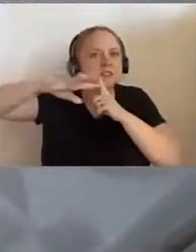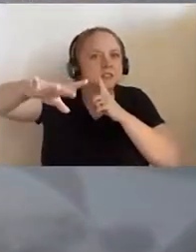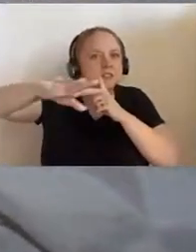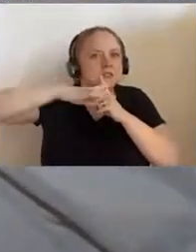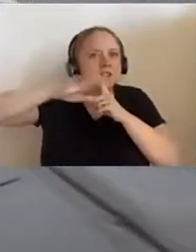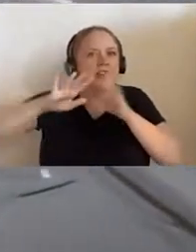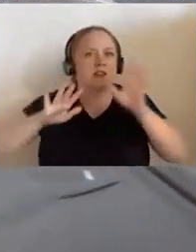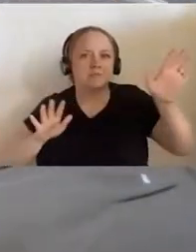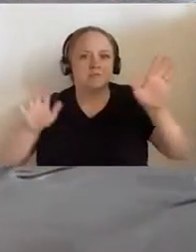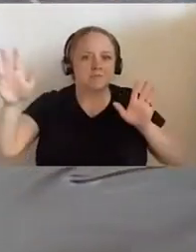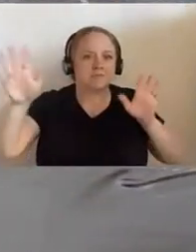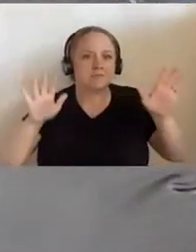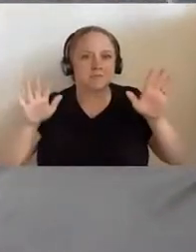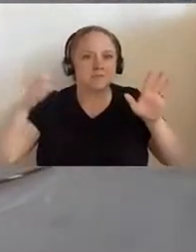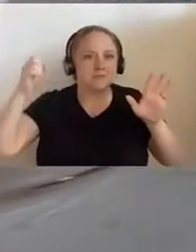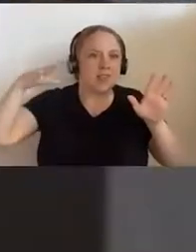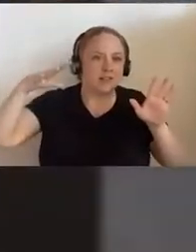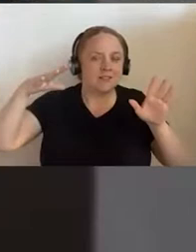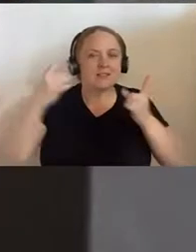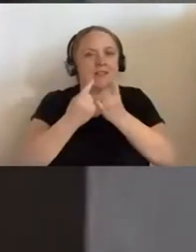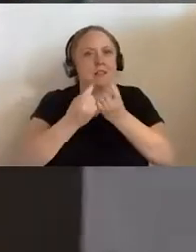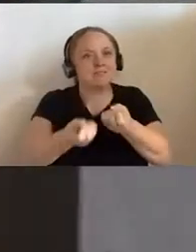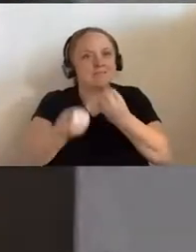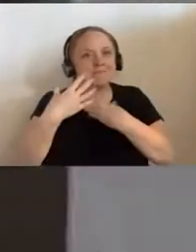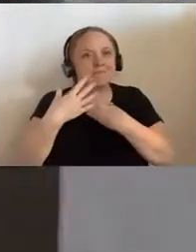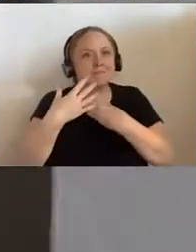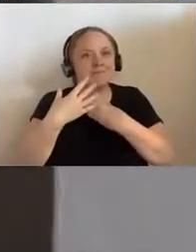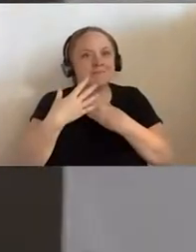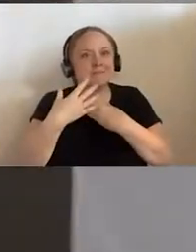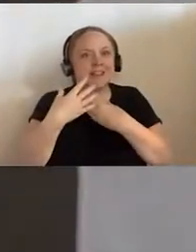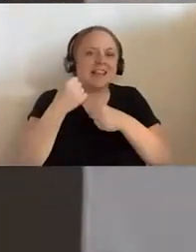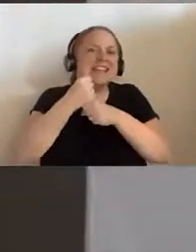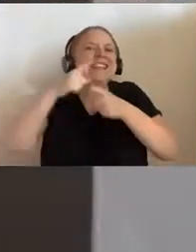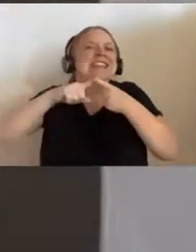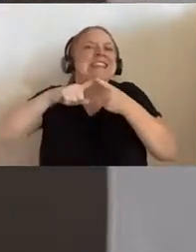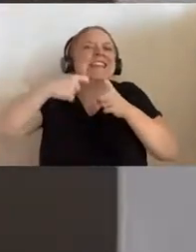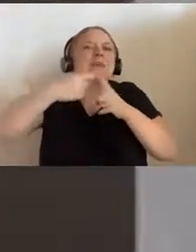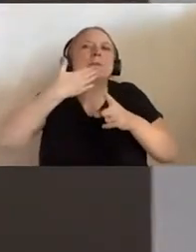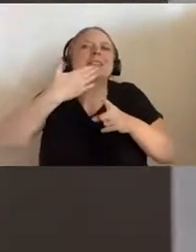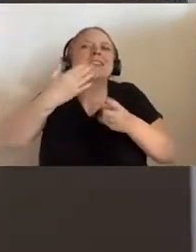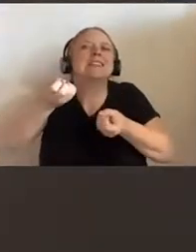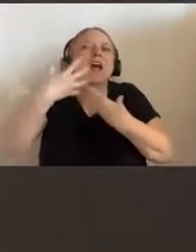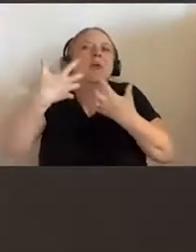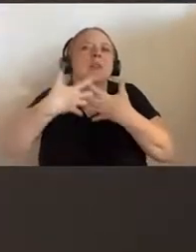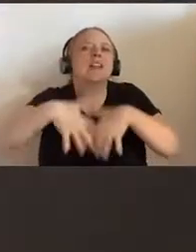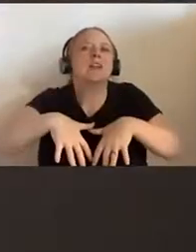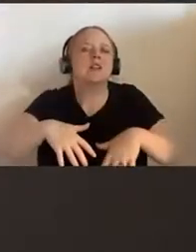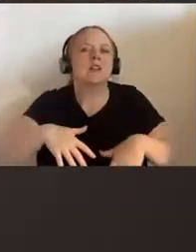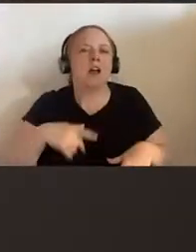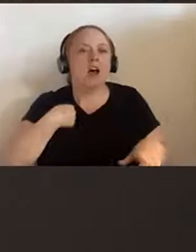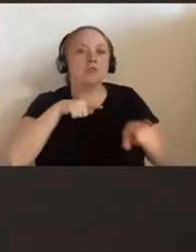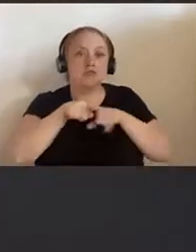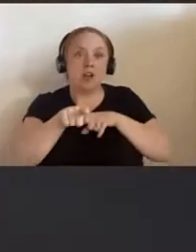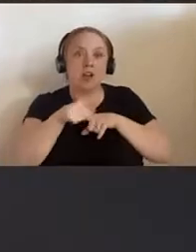transducers. So would you mind kind of just geeking out a little bit for us? I can try. I'm going to full disclosure. I work